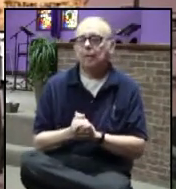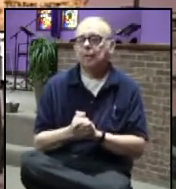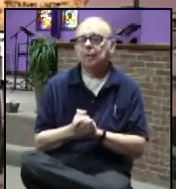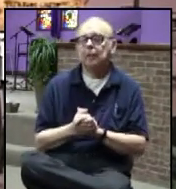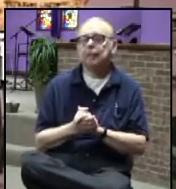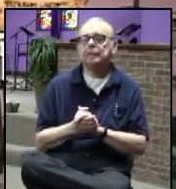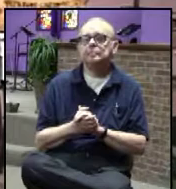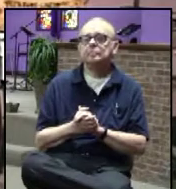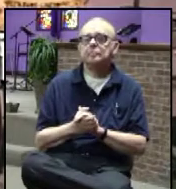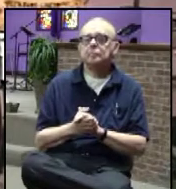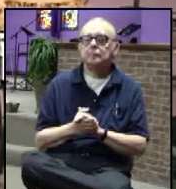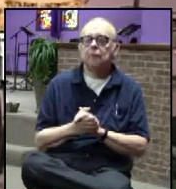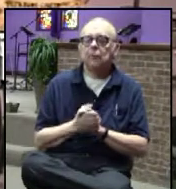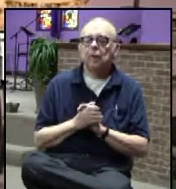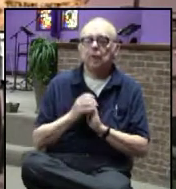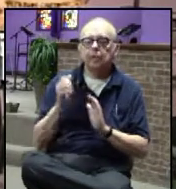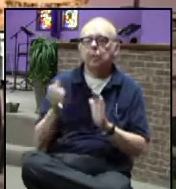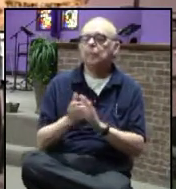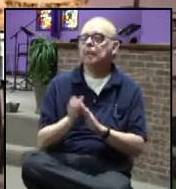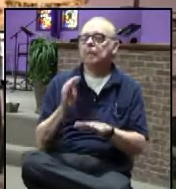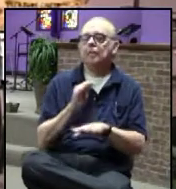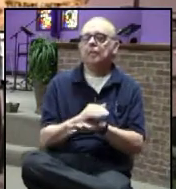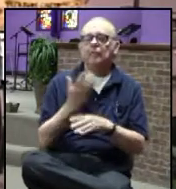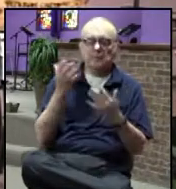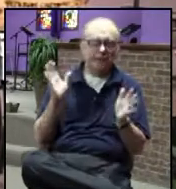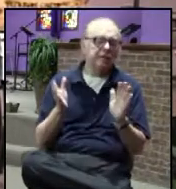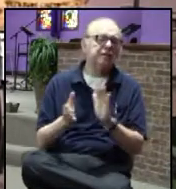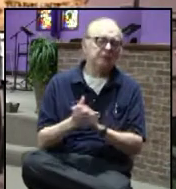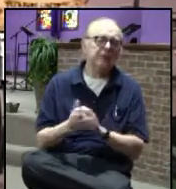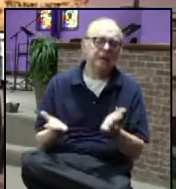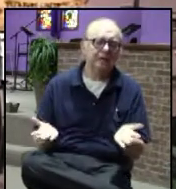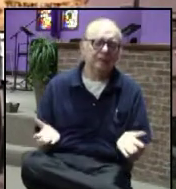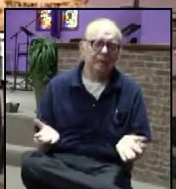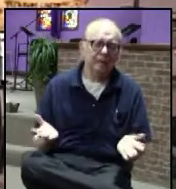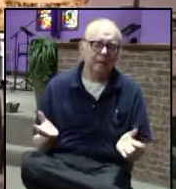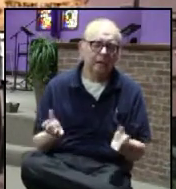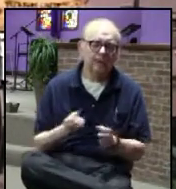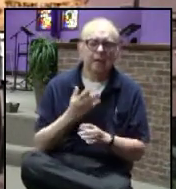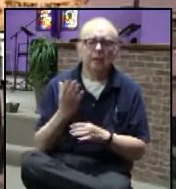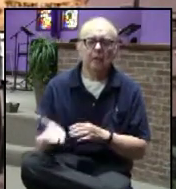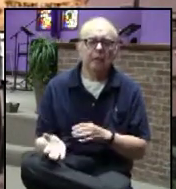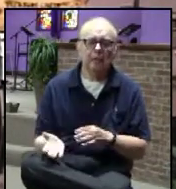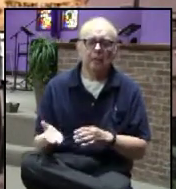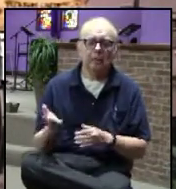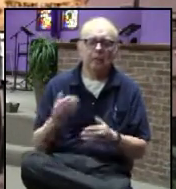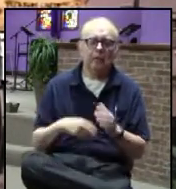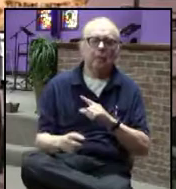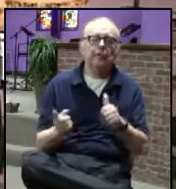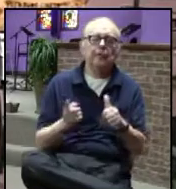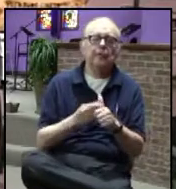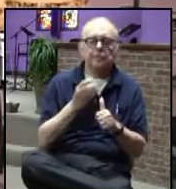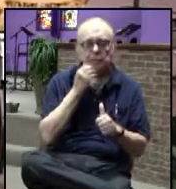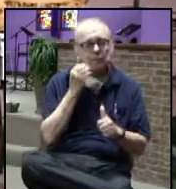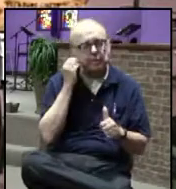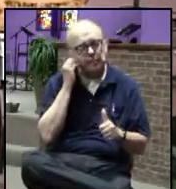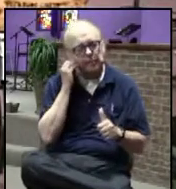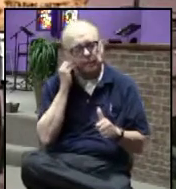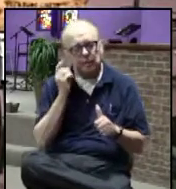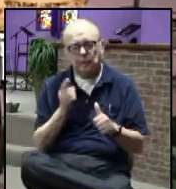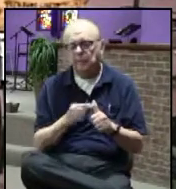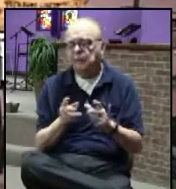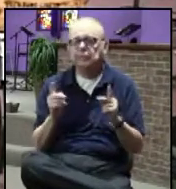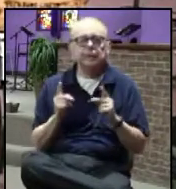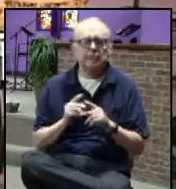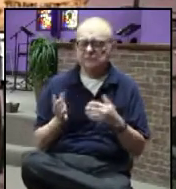on your wedding night or after your wedding night, when you got there into your first home or first apartment or wherever